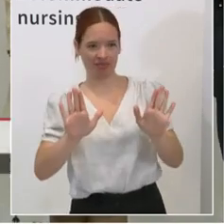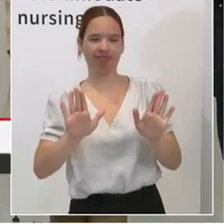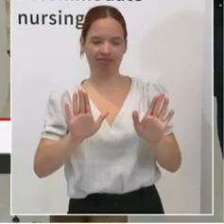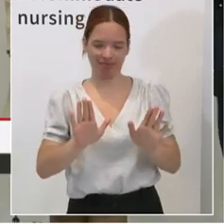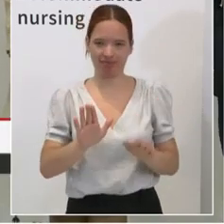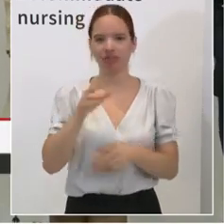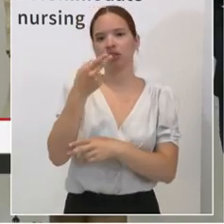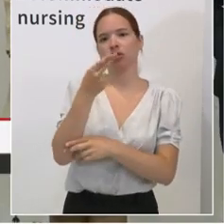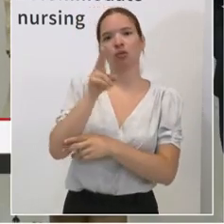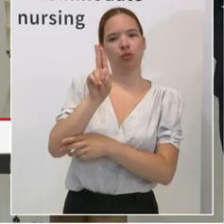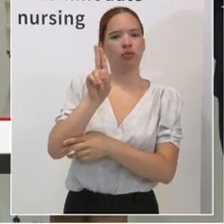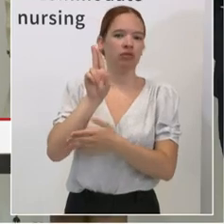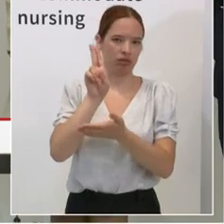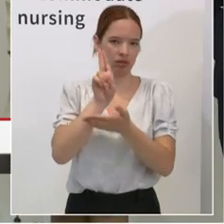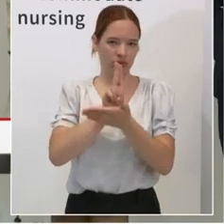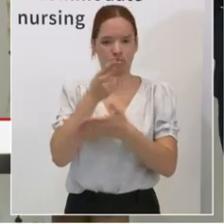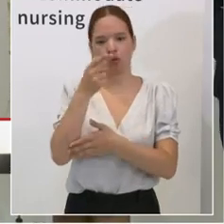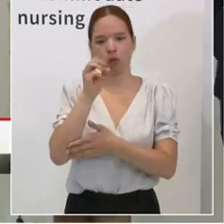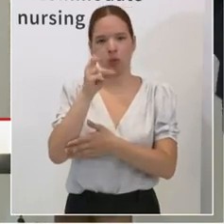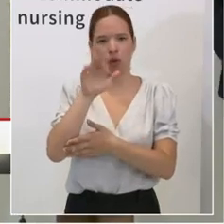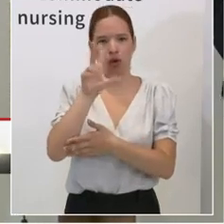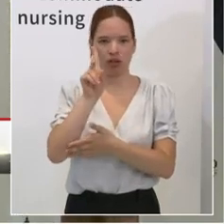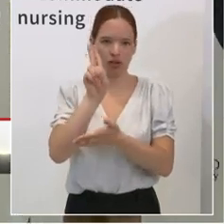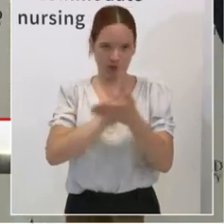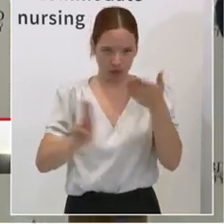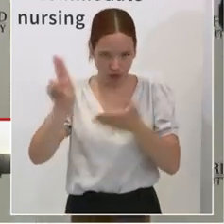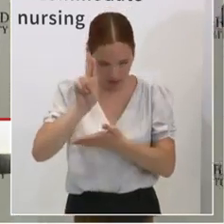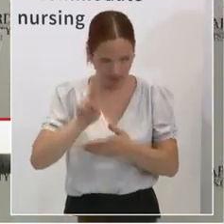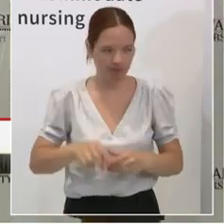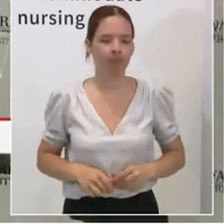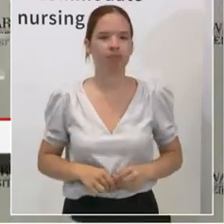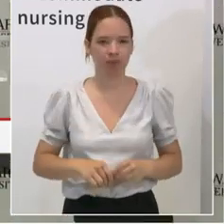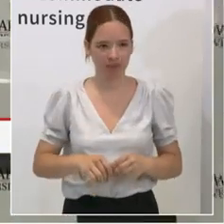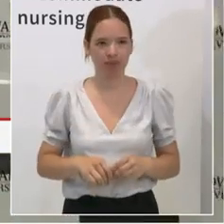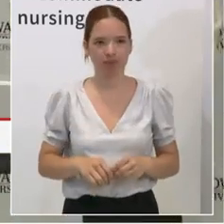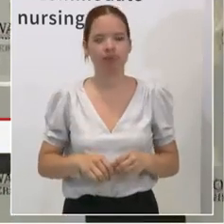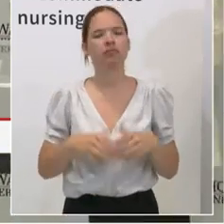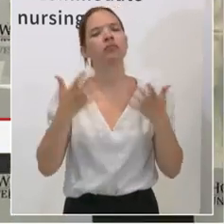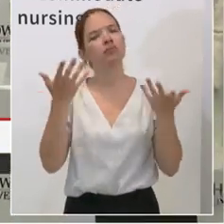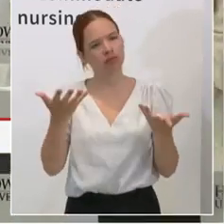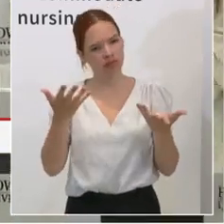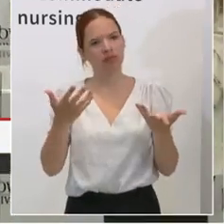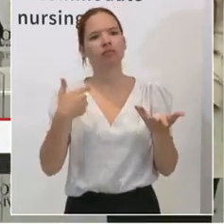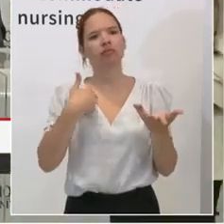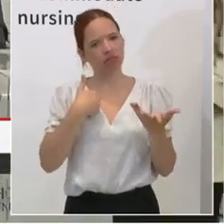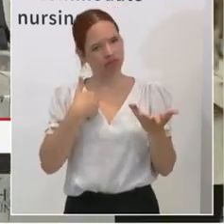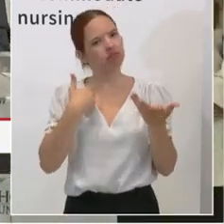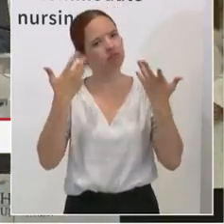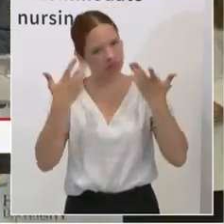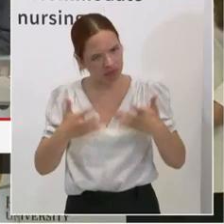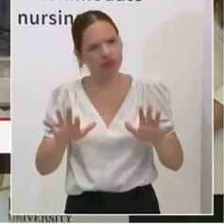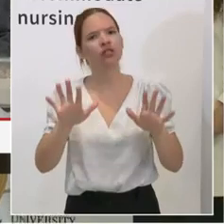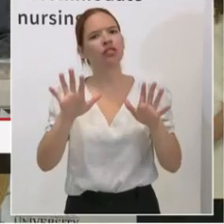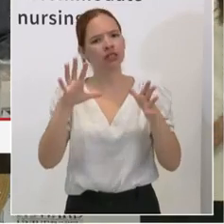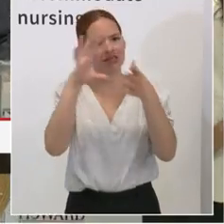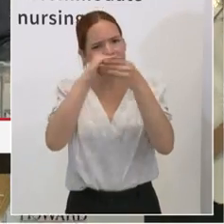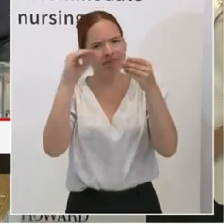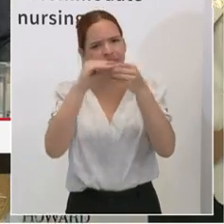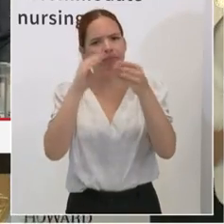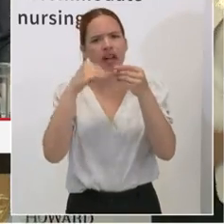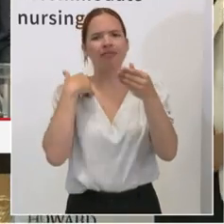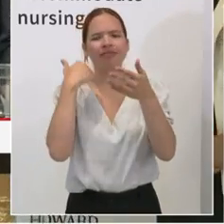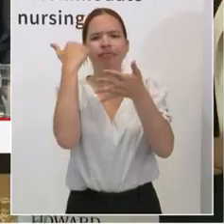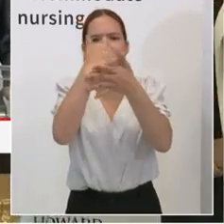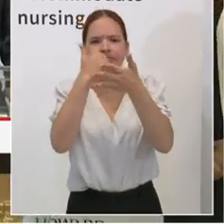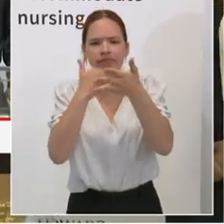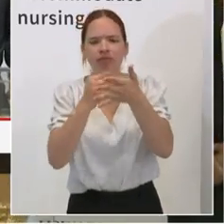5 centers of excellence in trauma and violence prevention, women's health, sickle cell disease, behavioral health, and